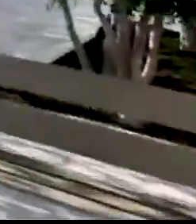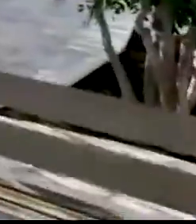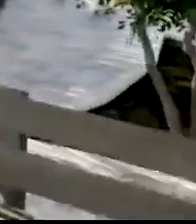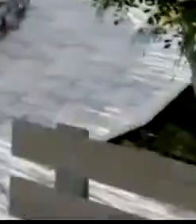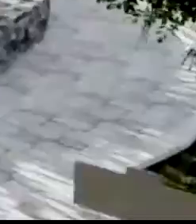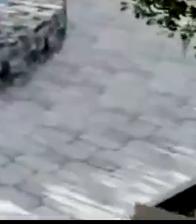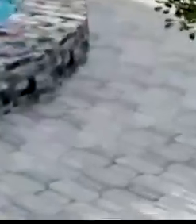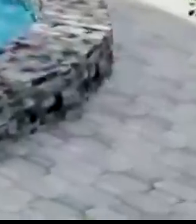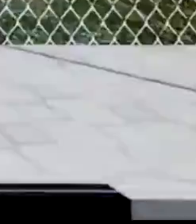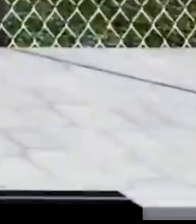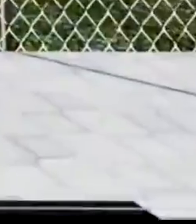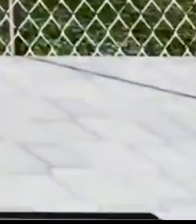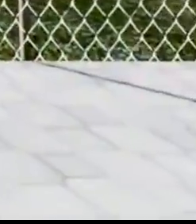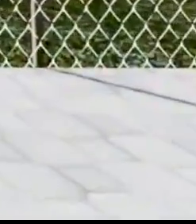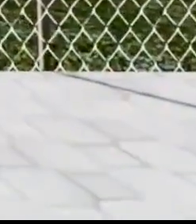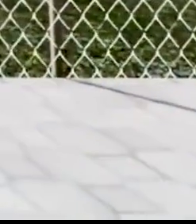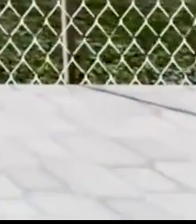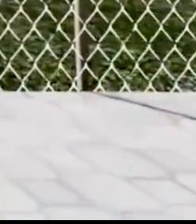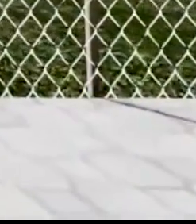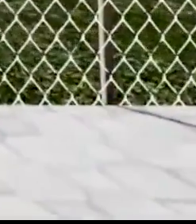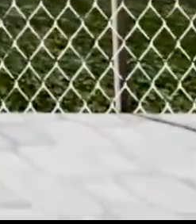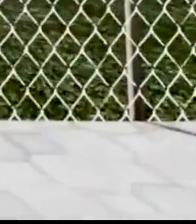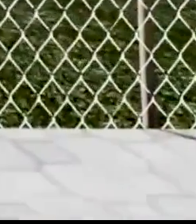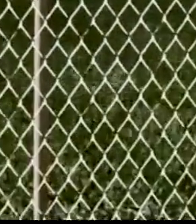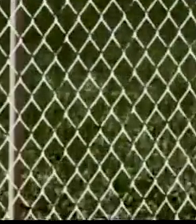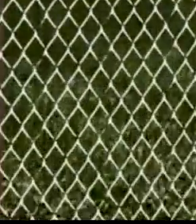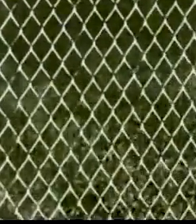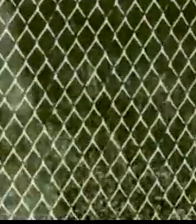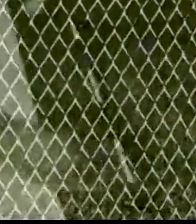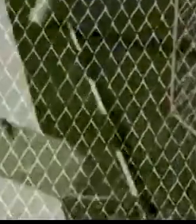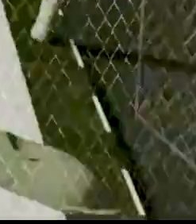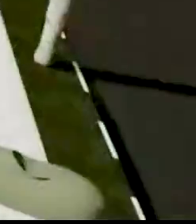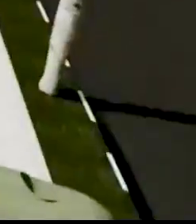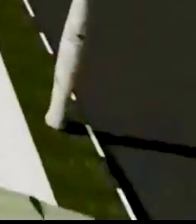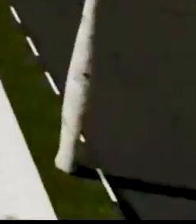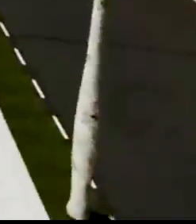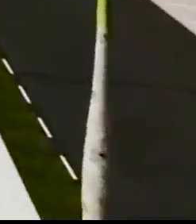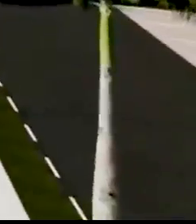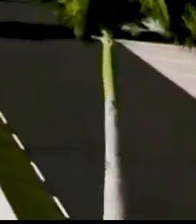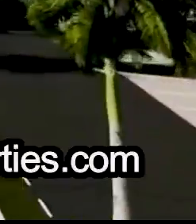Then look no further than Posino Homes and Gardens.